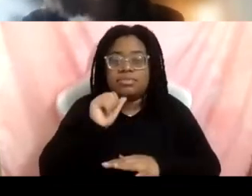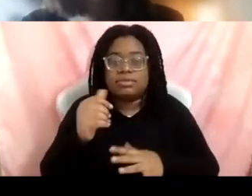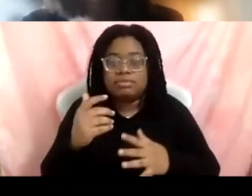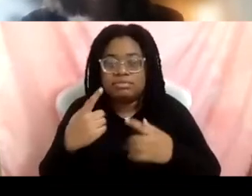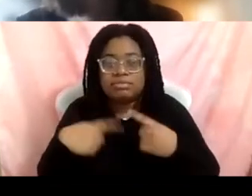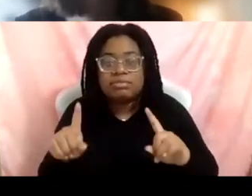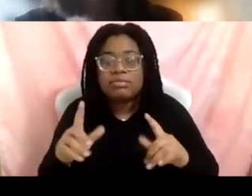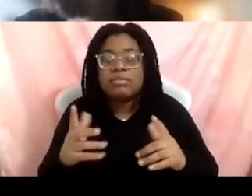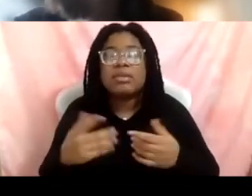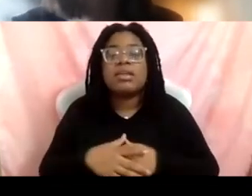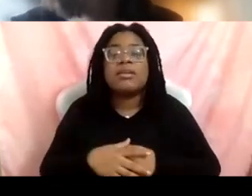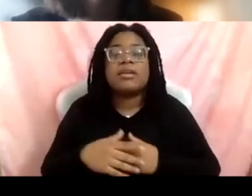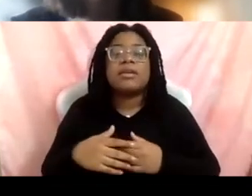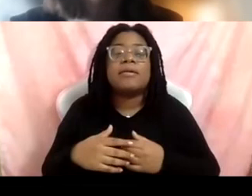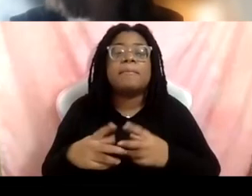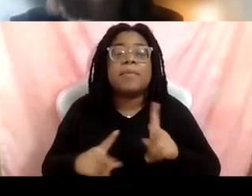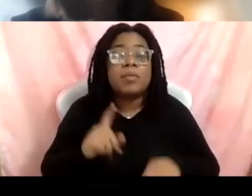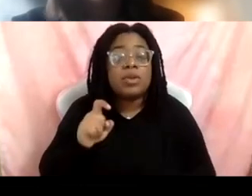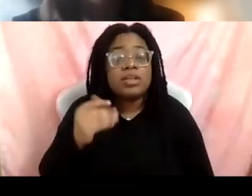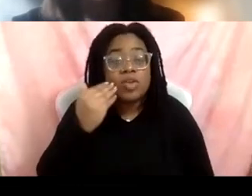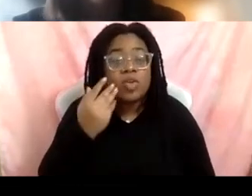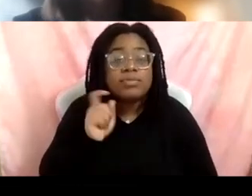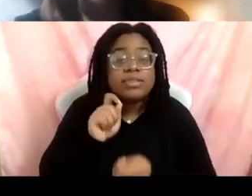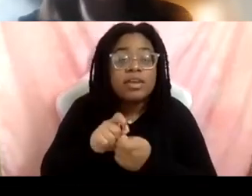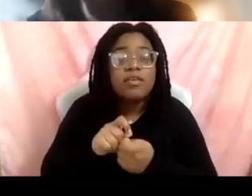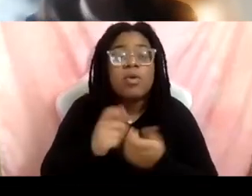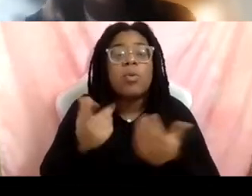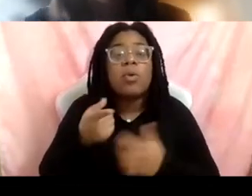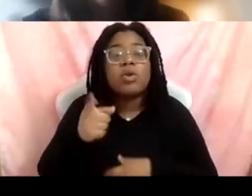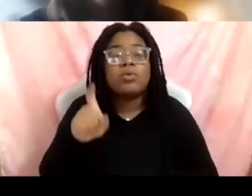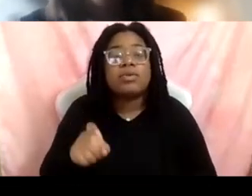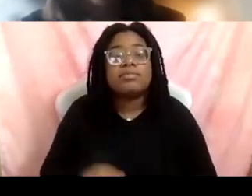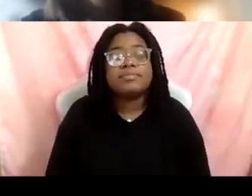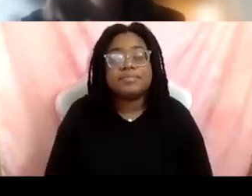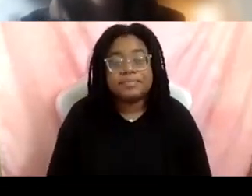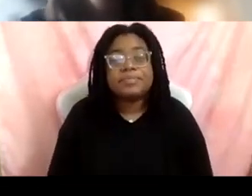work. People need to know like very specifically what you need. So.